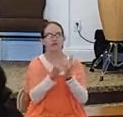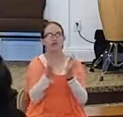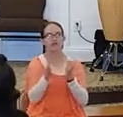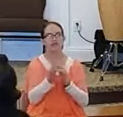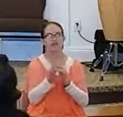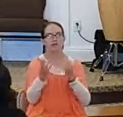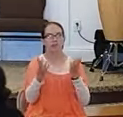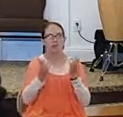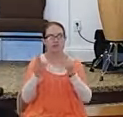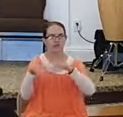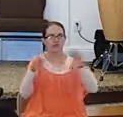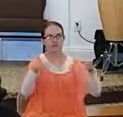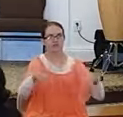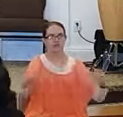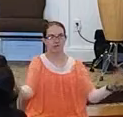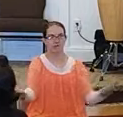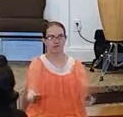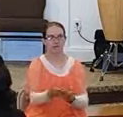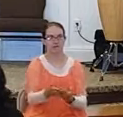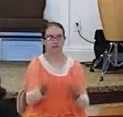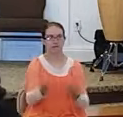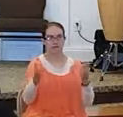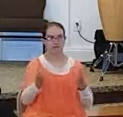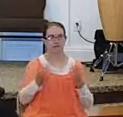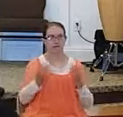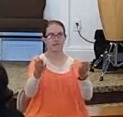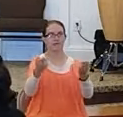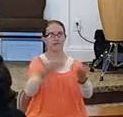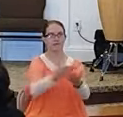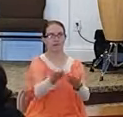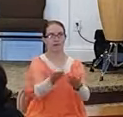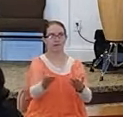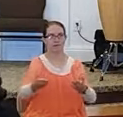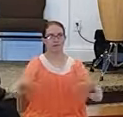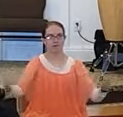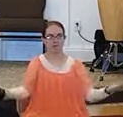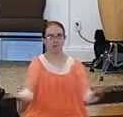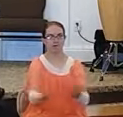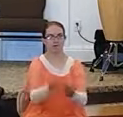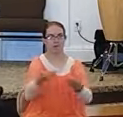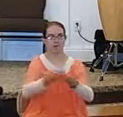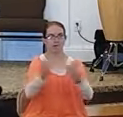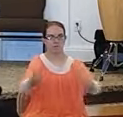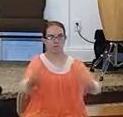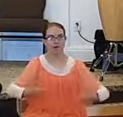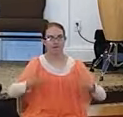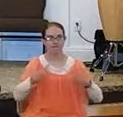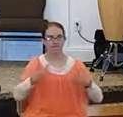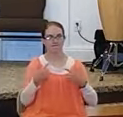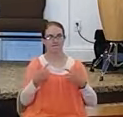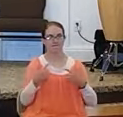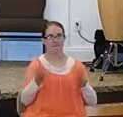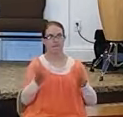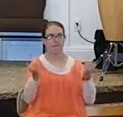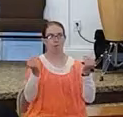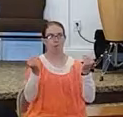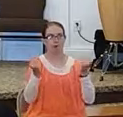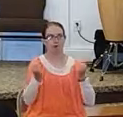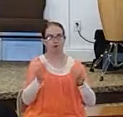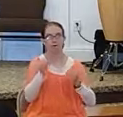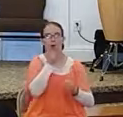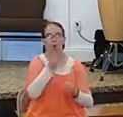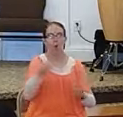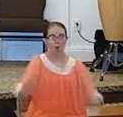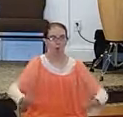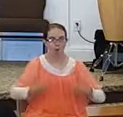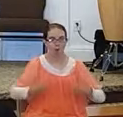to do in this place today. Amen. He wants to give somebody in this house a new life. Hallelujah. Oh, come on. That old life